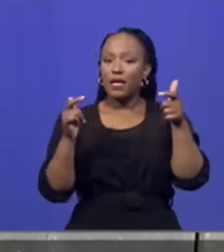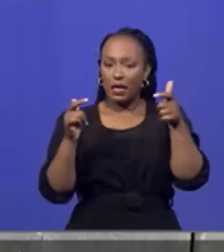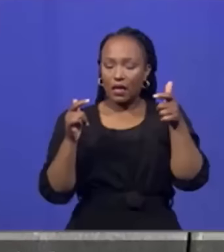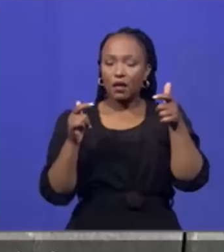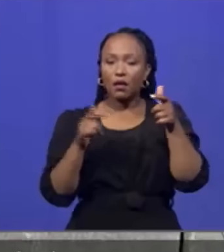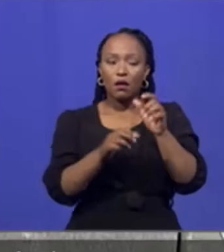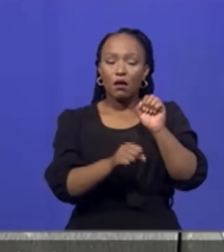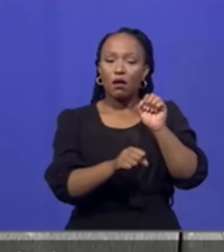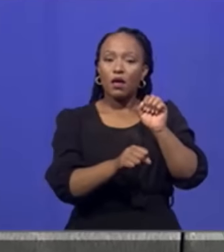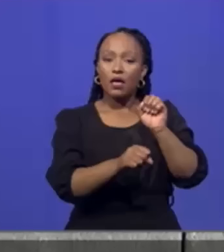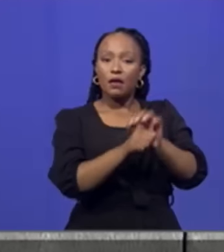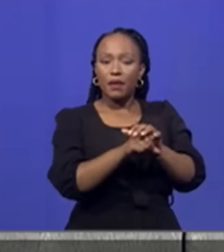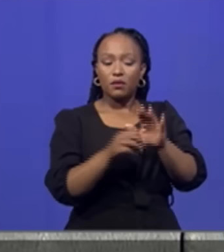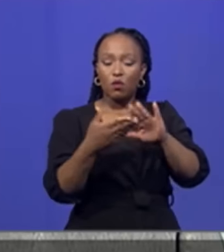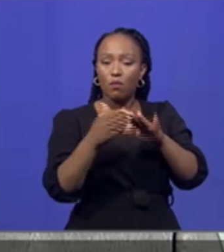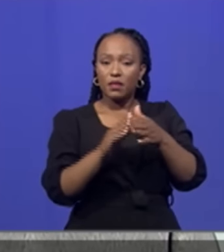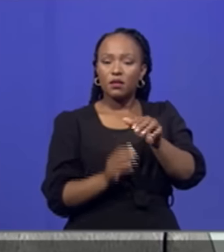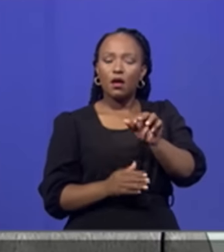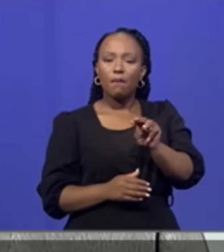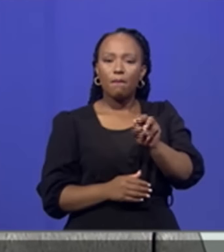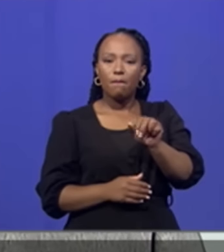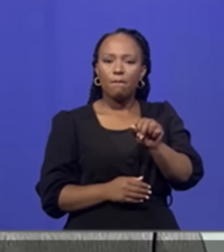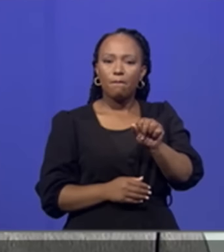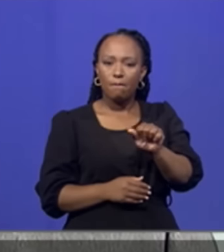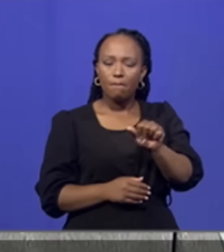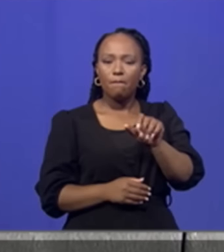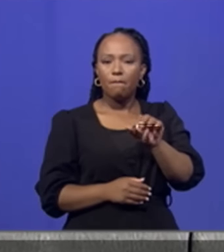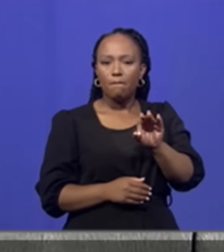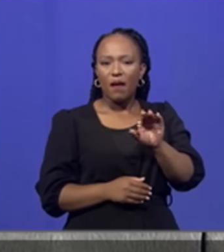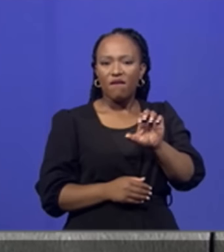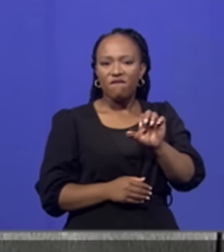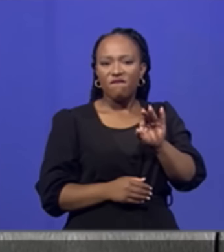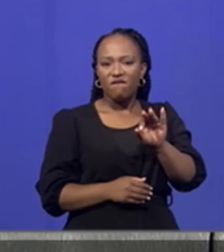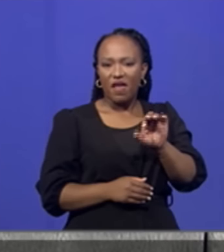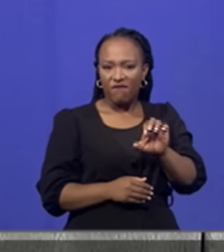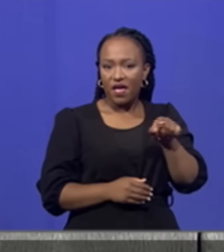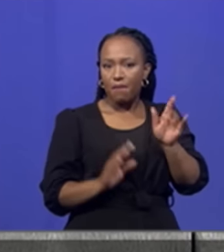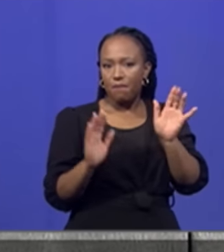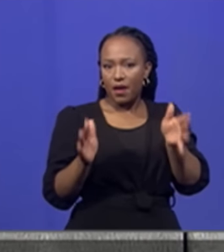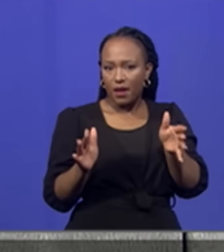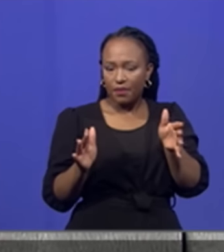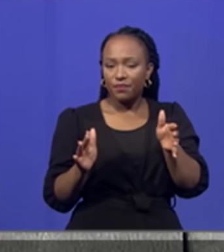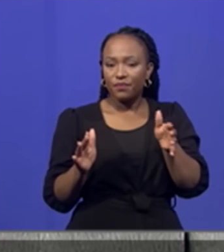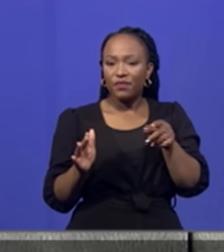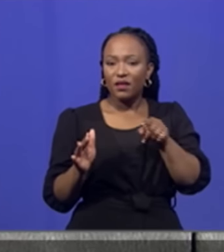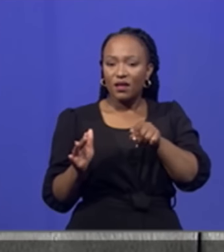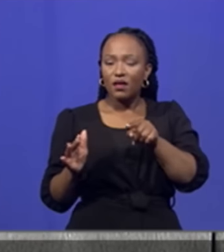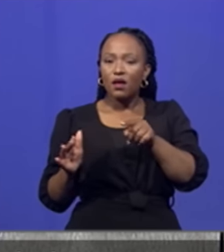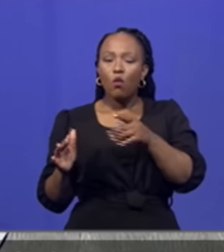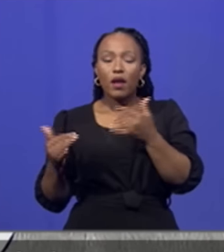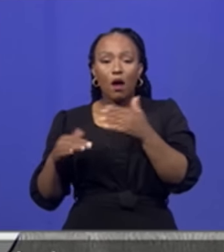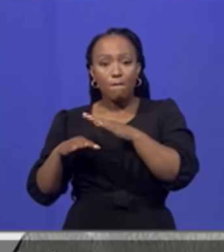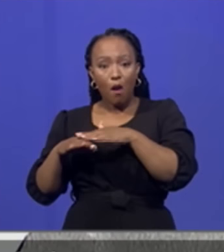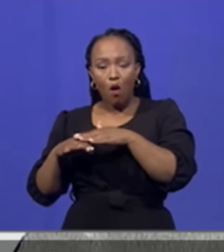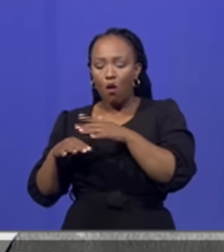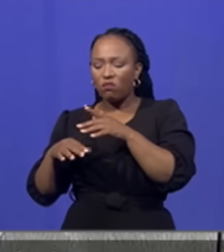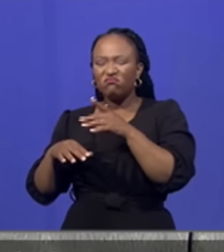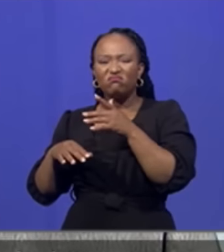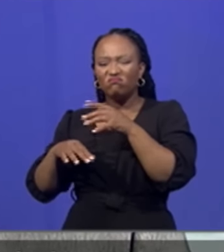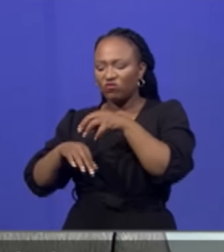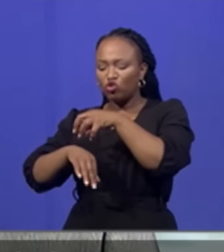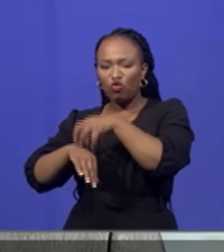e o e tlhagago ka kua gare ga Ditaba madimabe ba yona ko gore ba excavate le ba bula borela jola ba exposed maloba le maabane